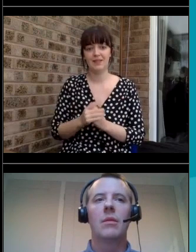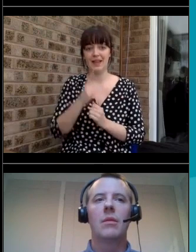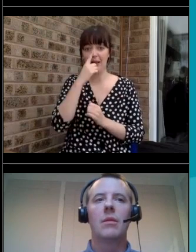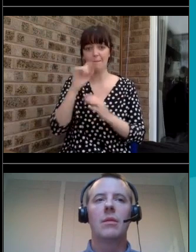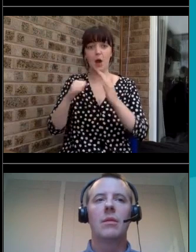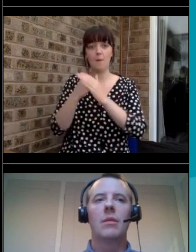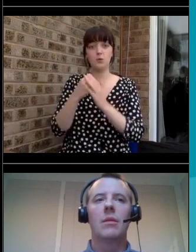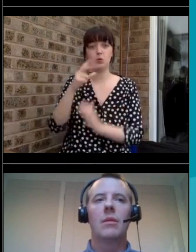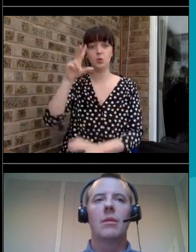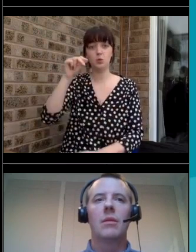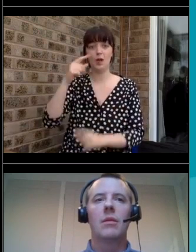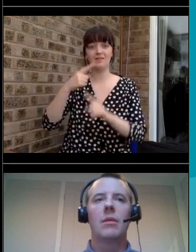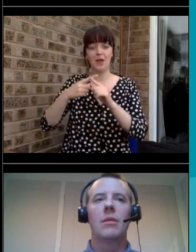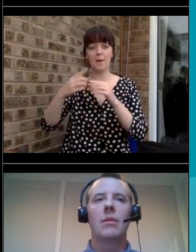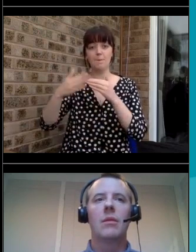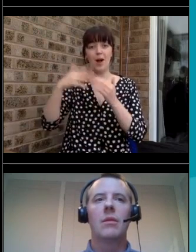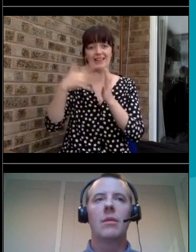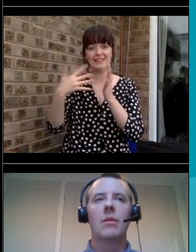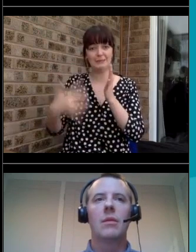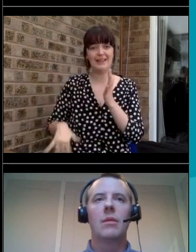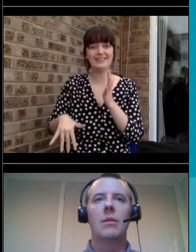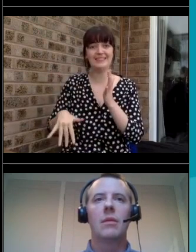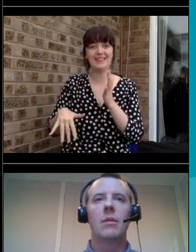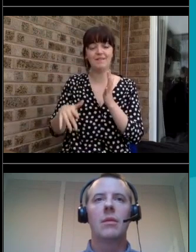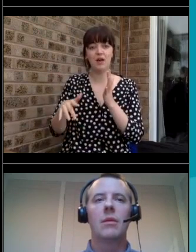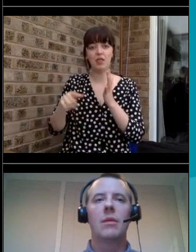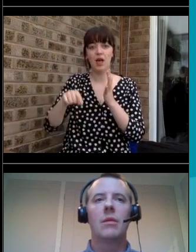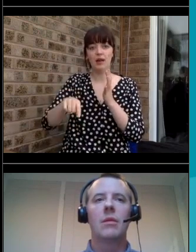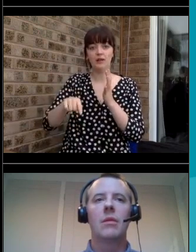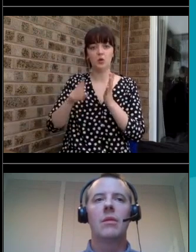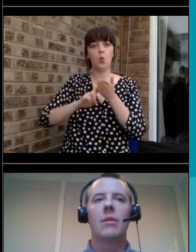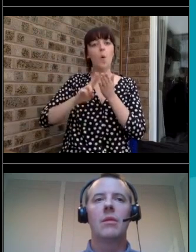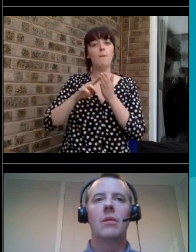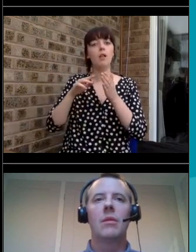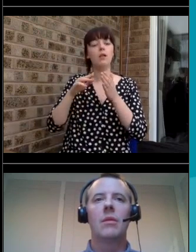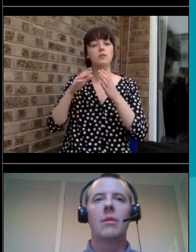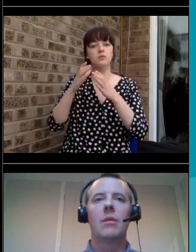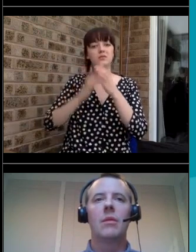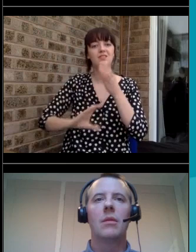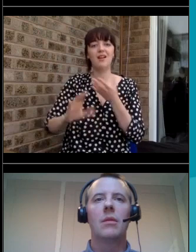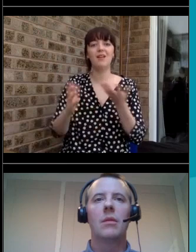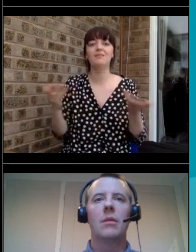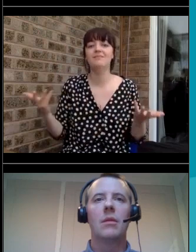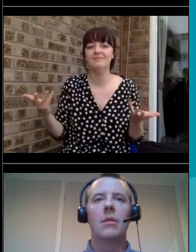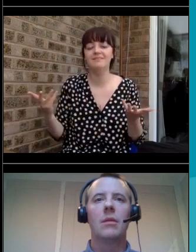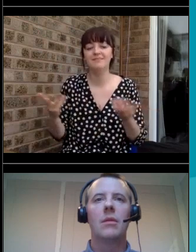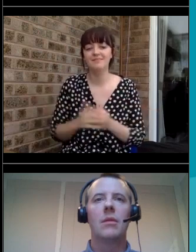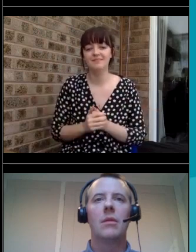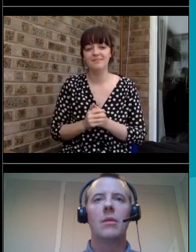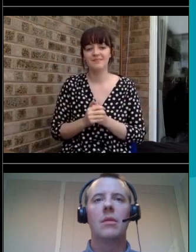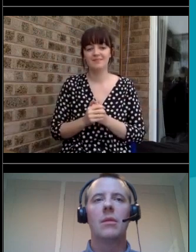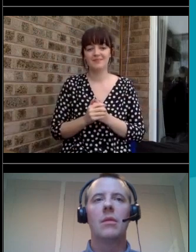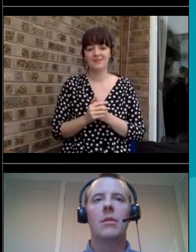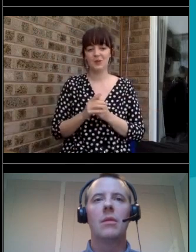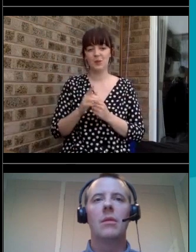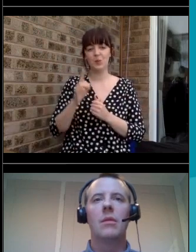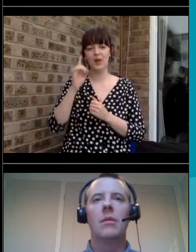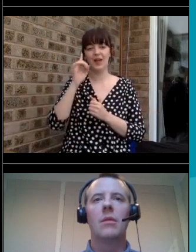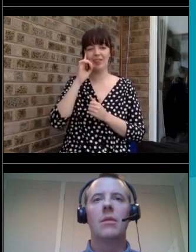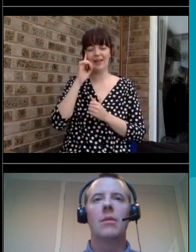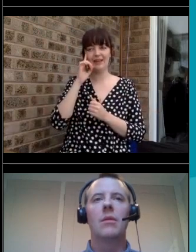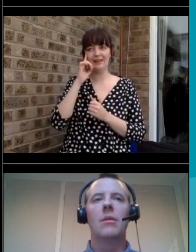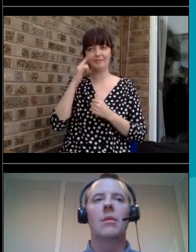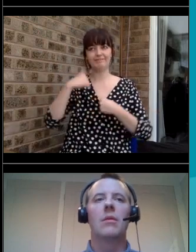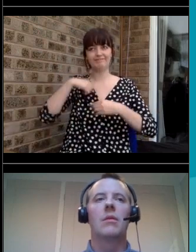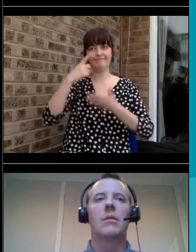expensive. So with that, we've taken a view on what we've built, we've designed, and we think it's the right solution